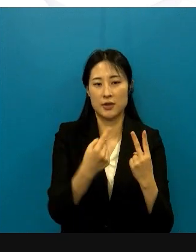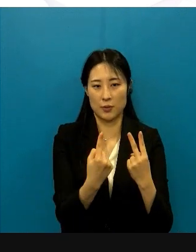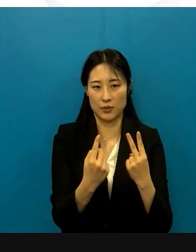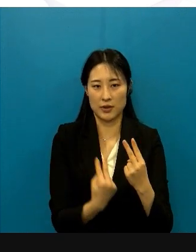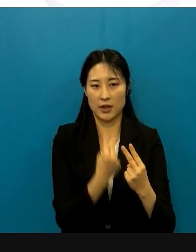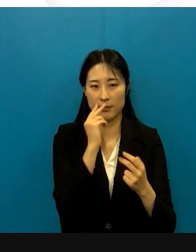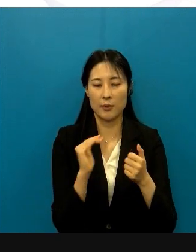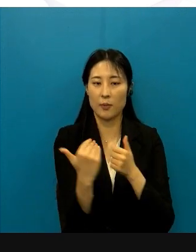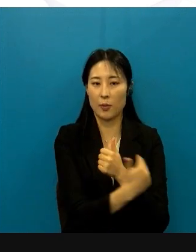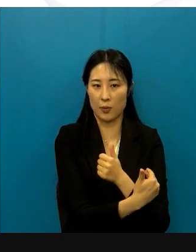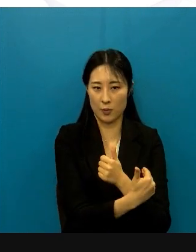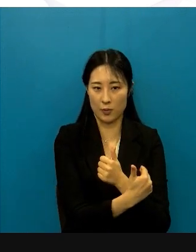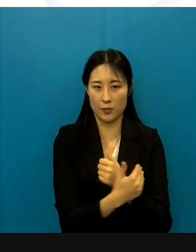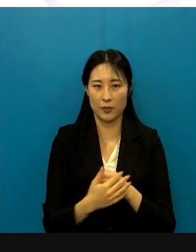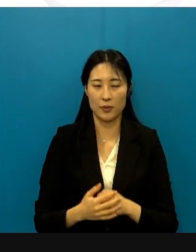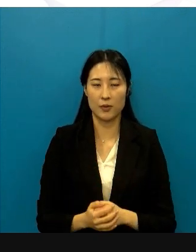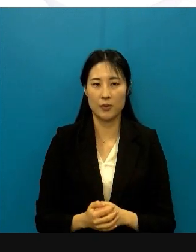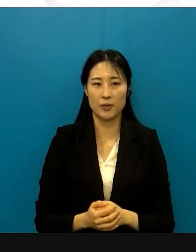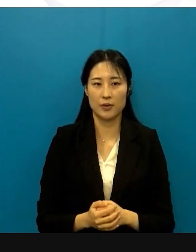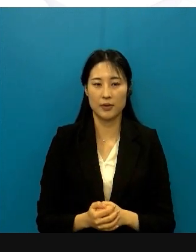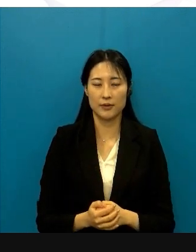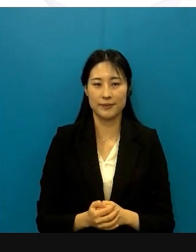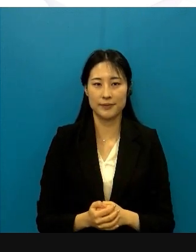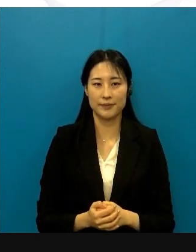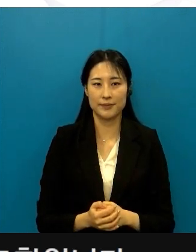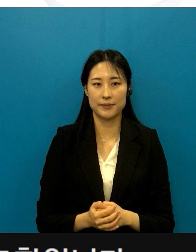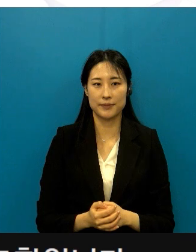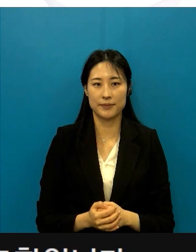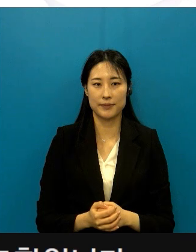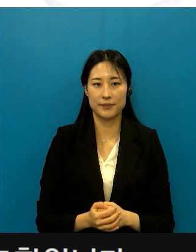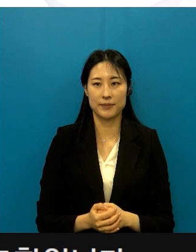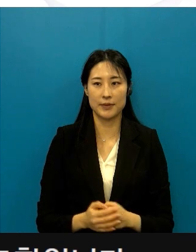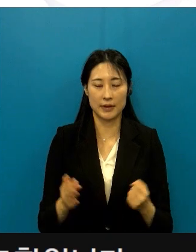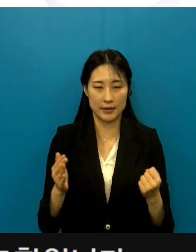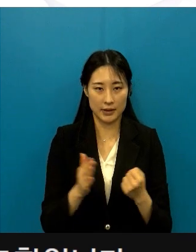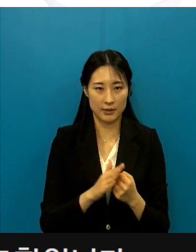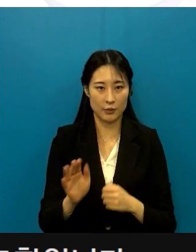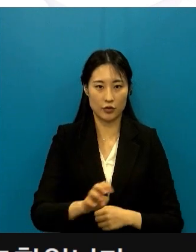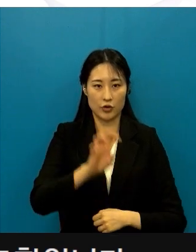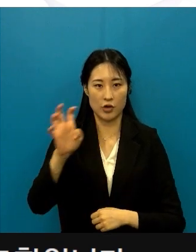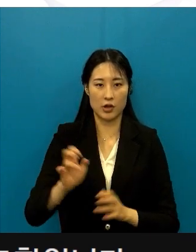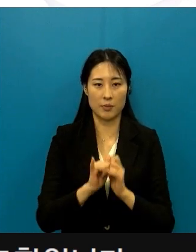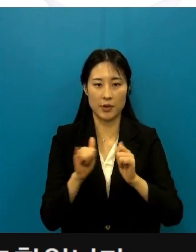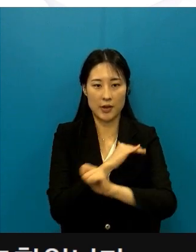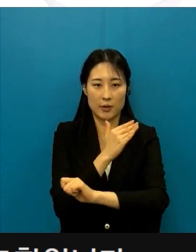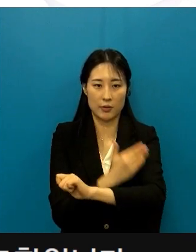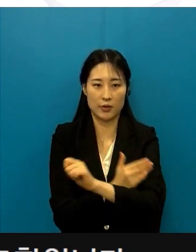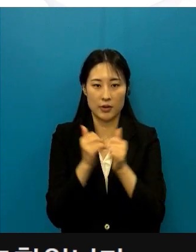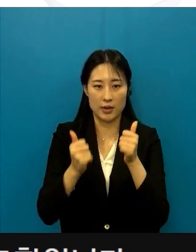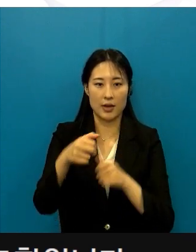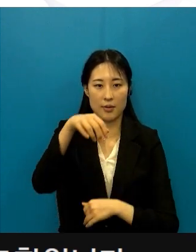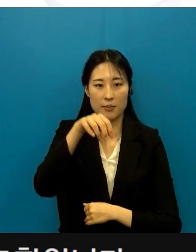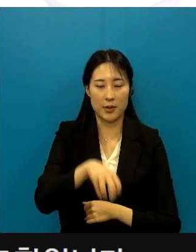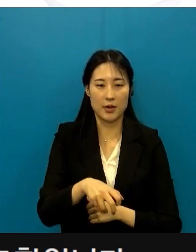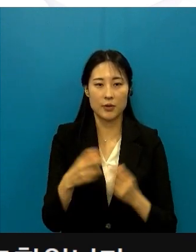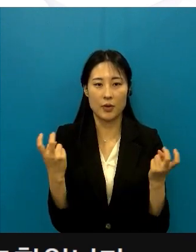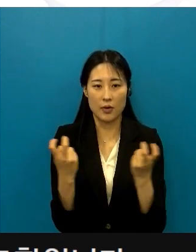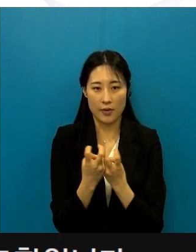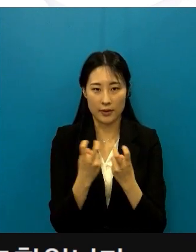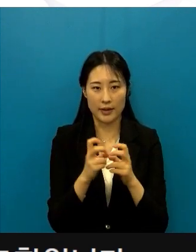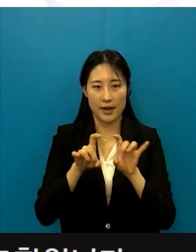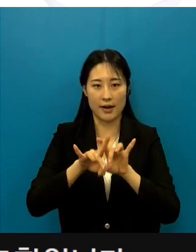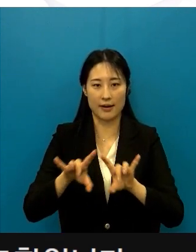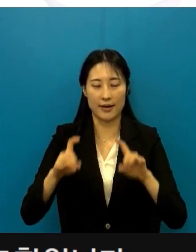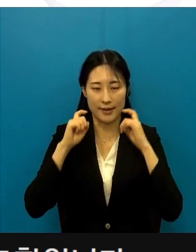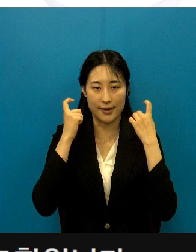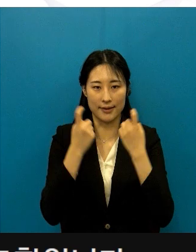Human Rights therefore have to find their own balance in how to provide individuals with the freedom to